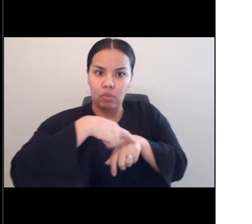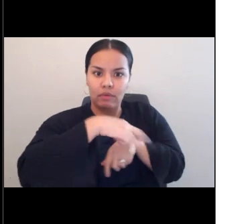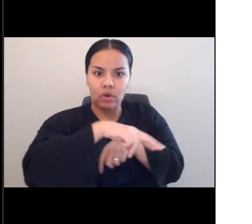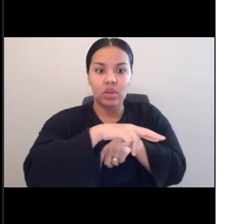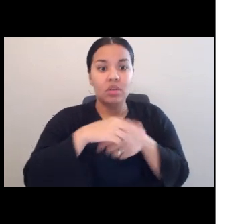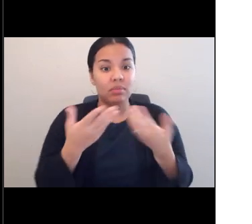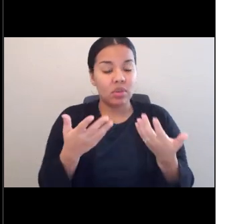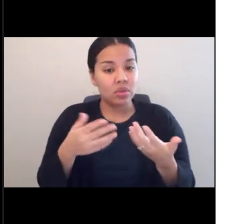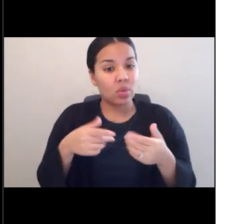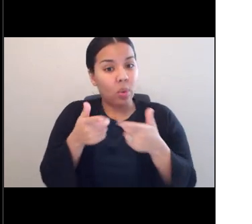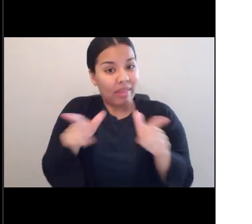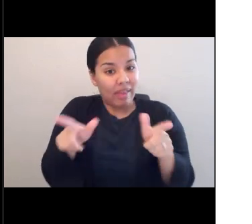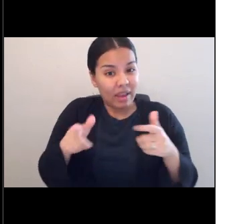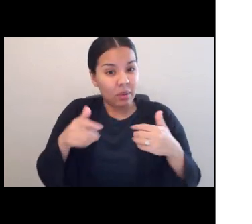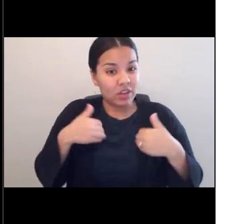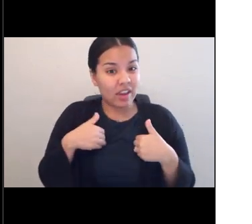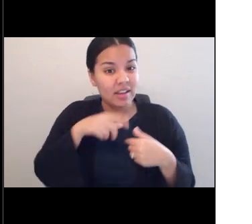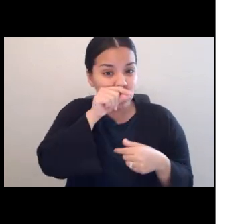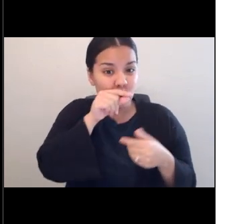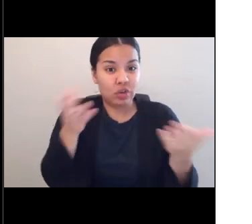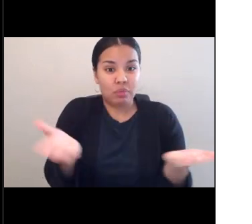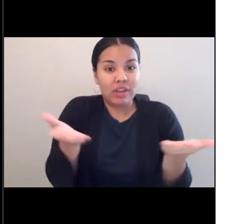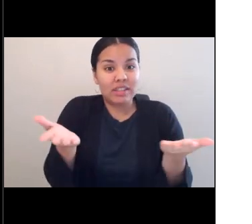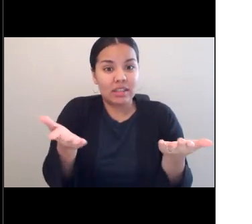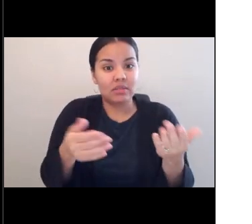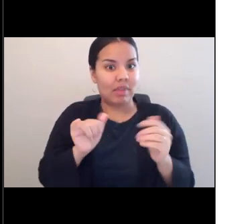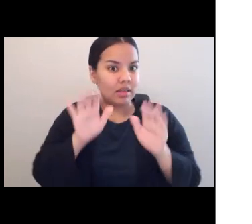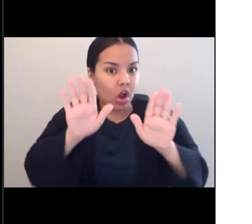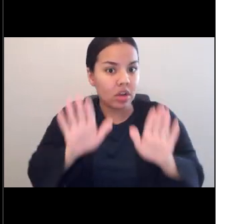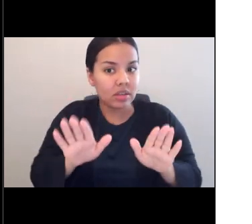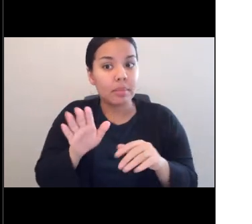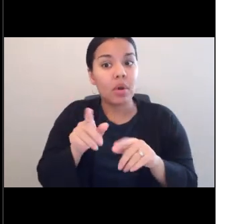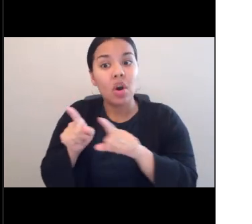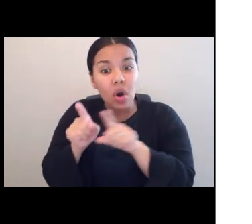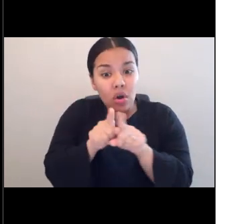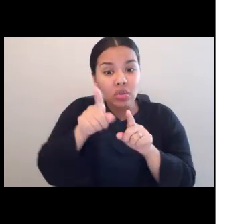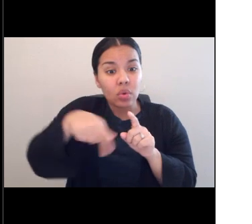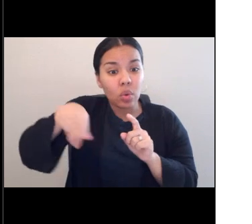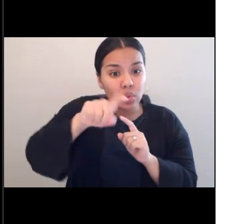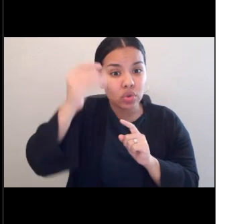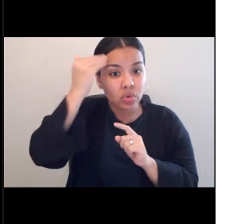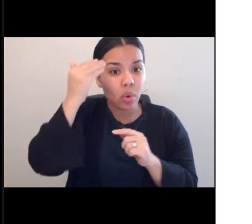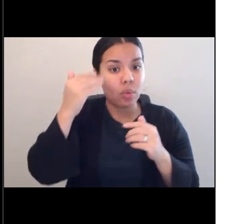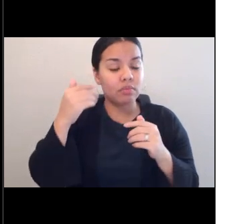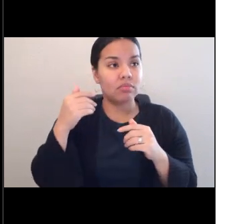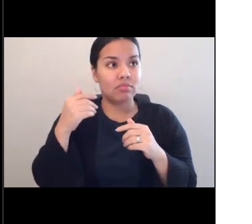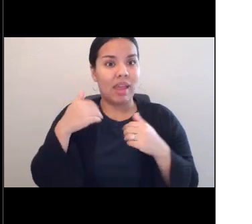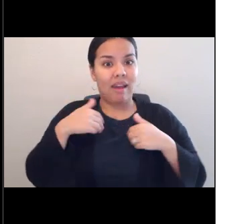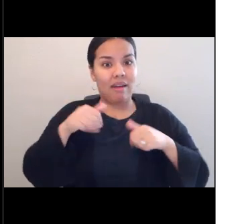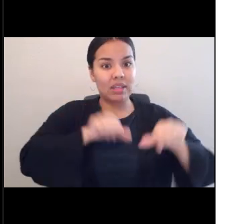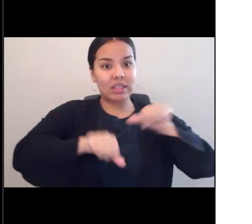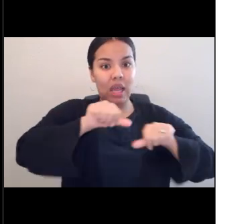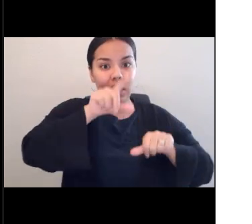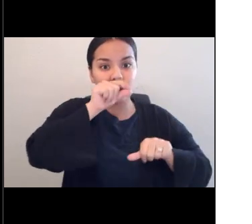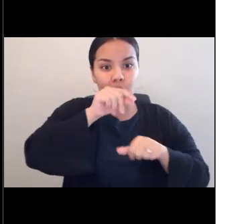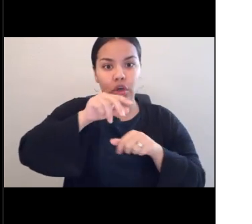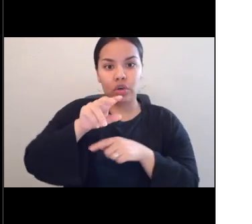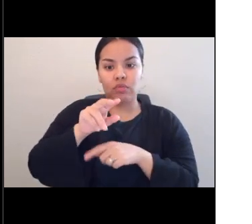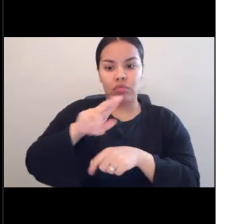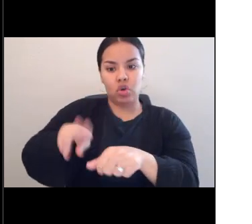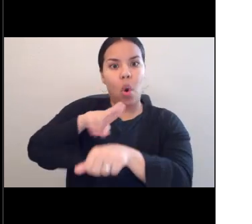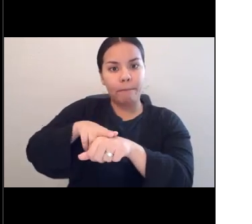for people who get published in Language. Y'all should know there is a science Twitter norm in general that